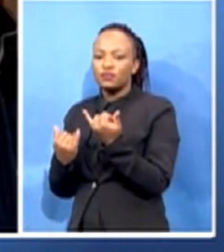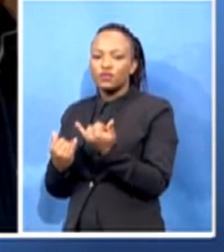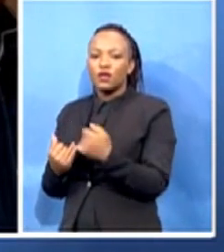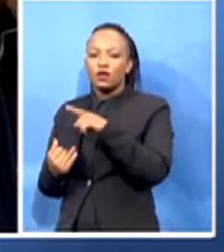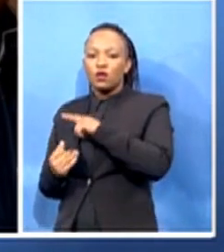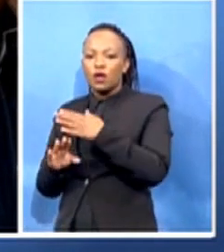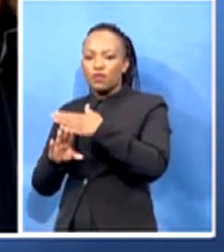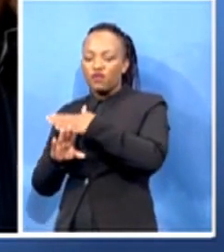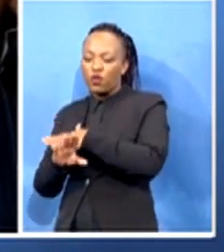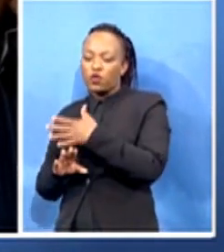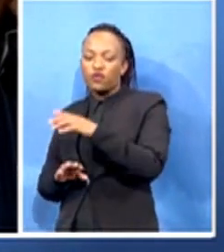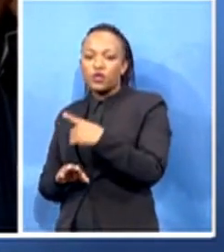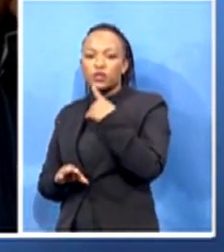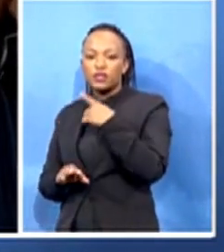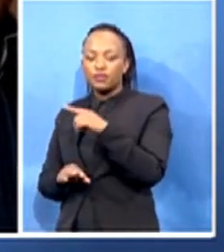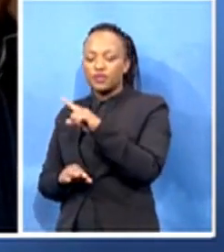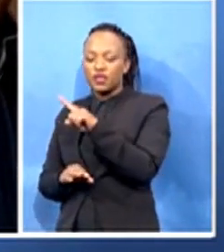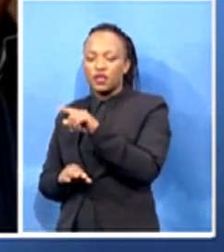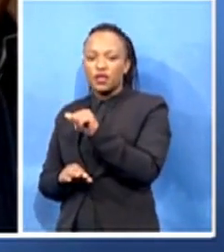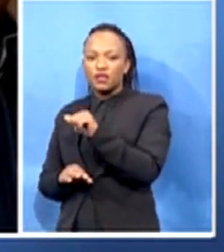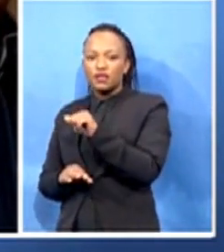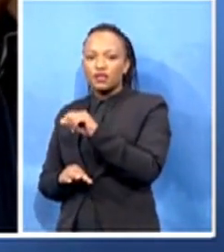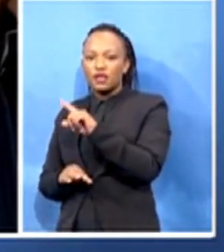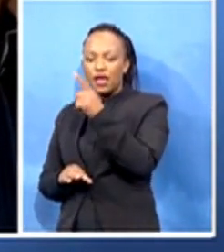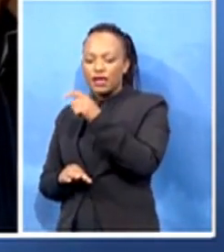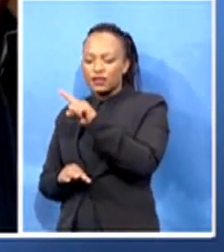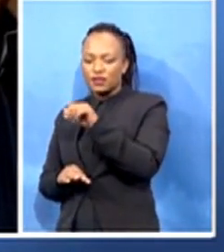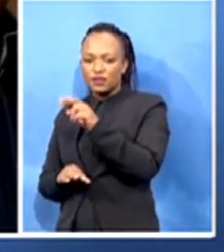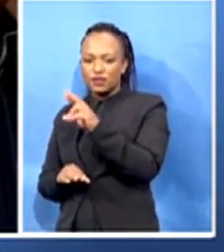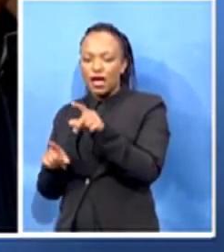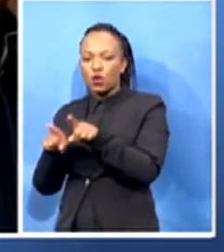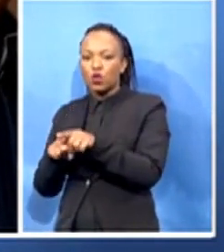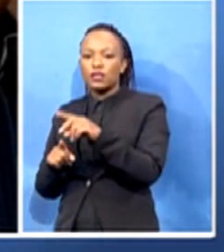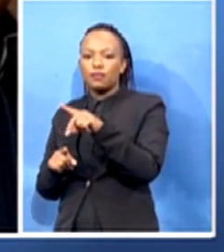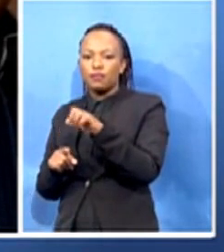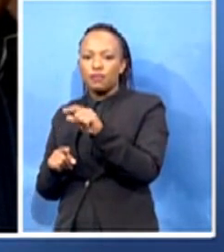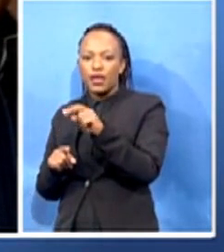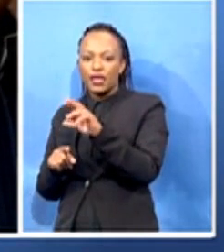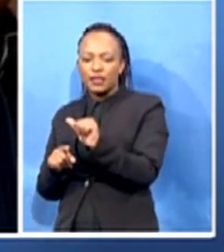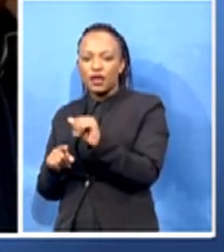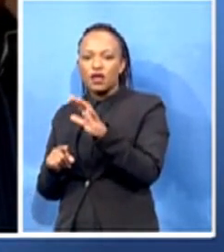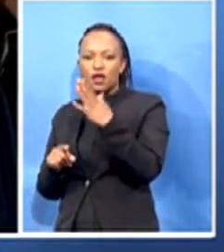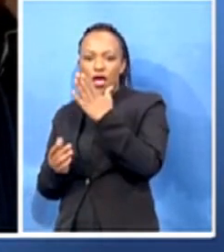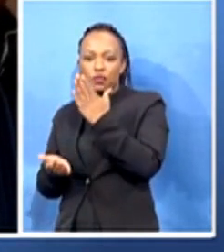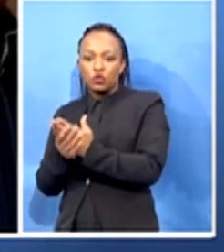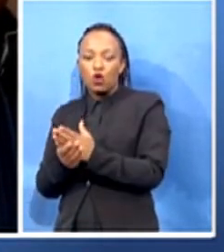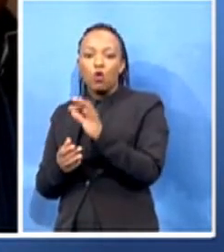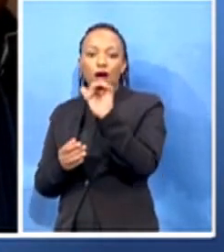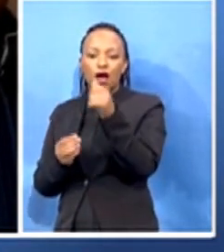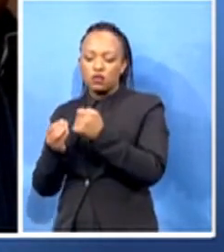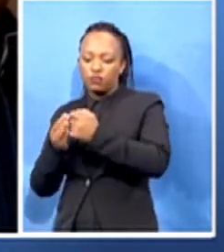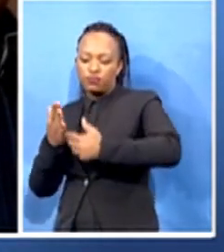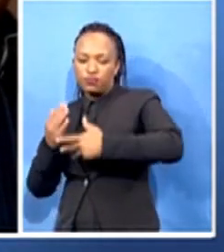Beers and Petra, but I'm sure multiple mining entities have been affected by the lockdown and